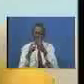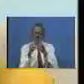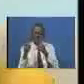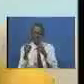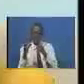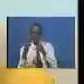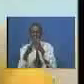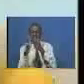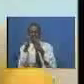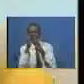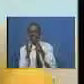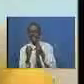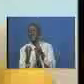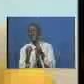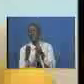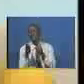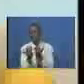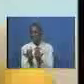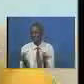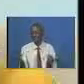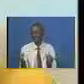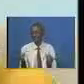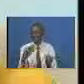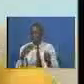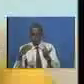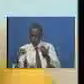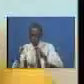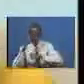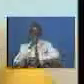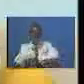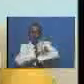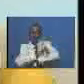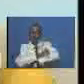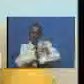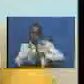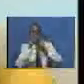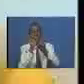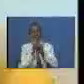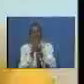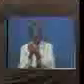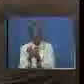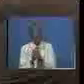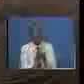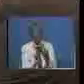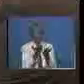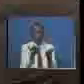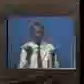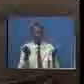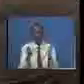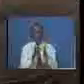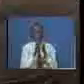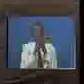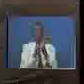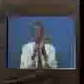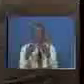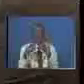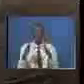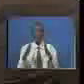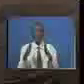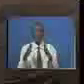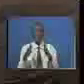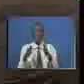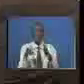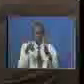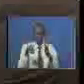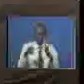in seven six seven years ago were attending black schools many of them actually grace is a typical example grace did a primary school in print